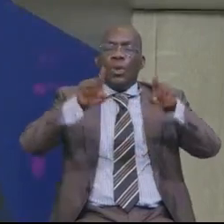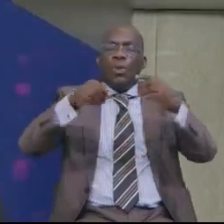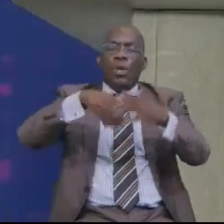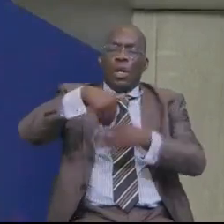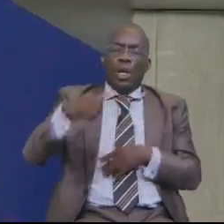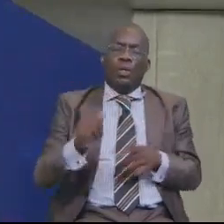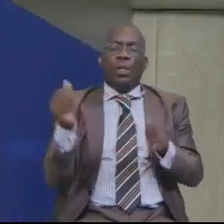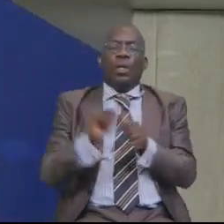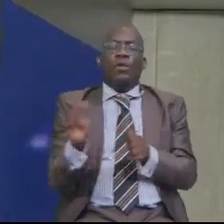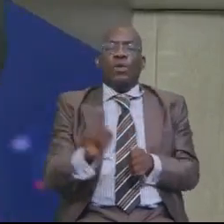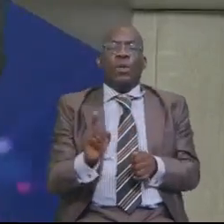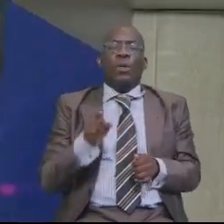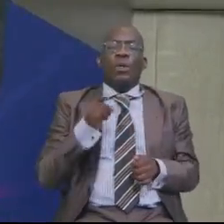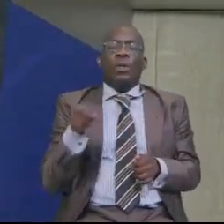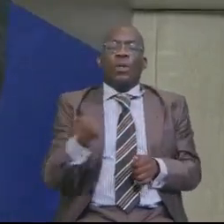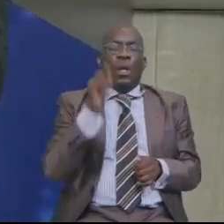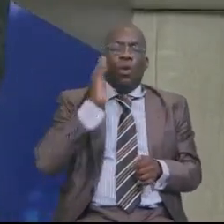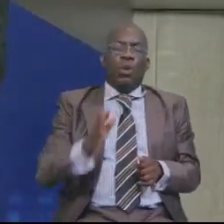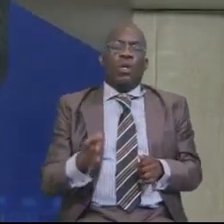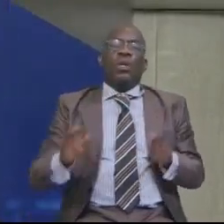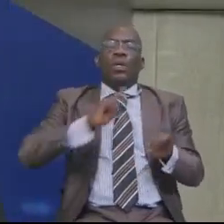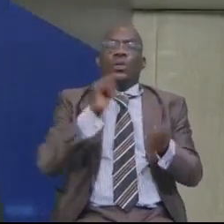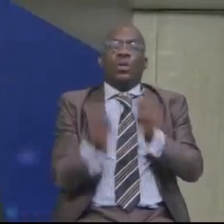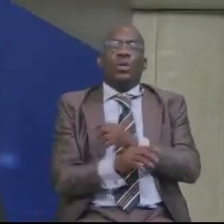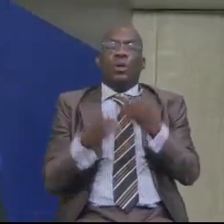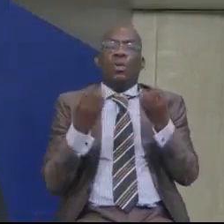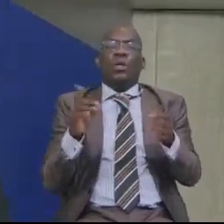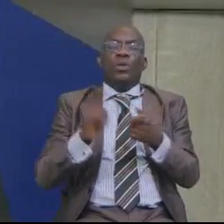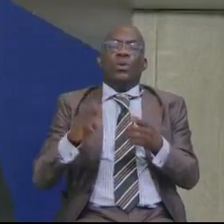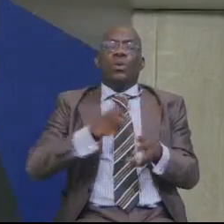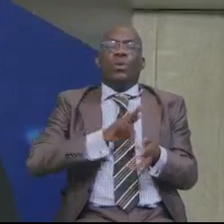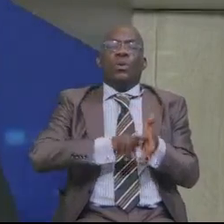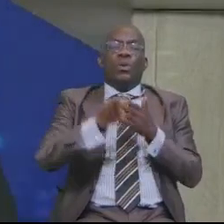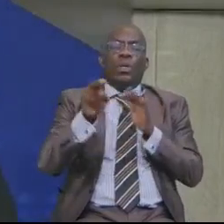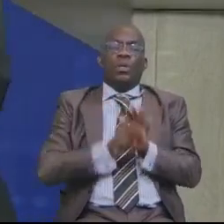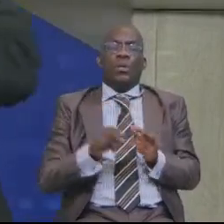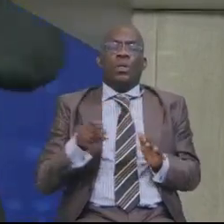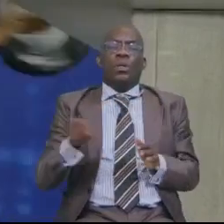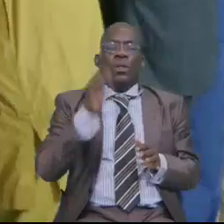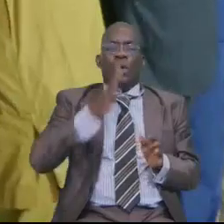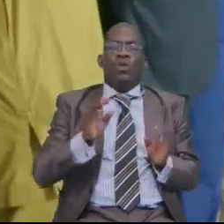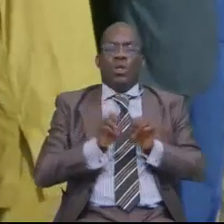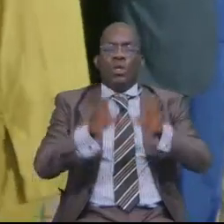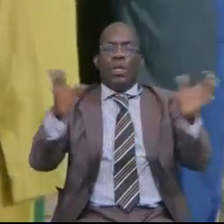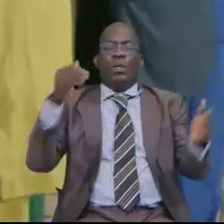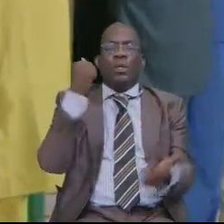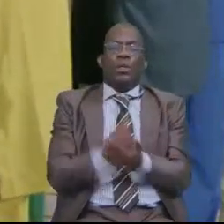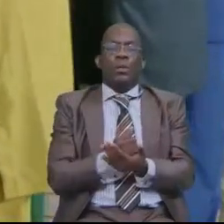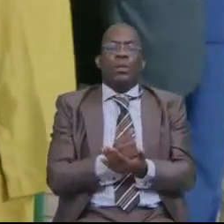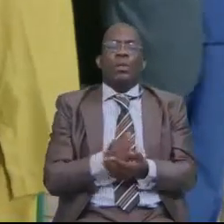everywhere. They will turn many to righteousness. They will shine.